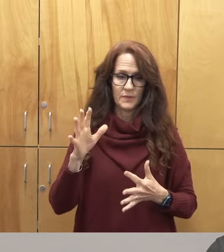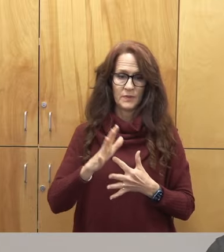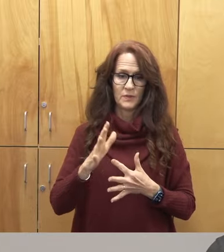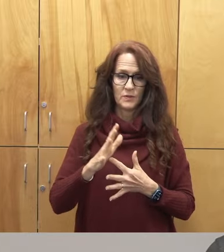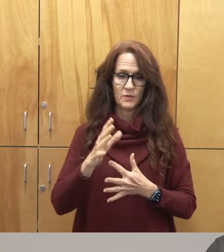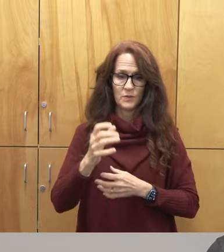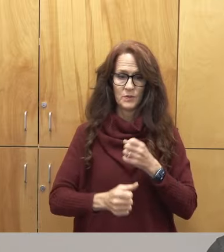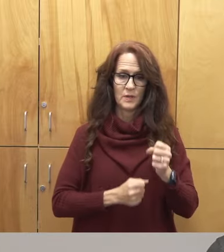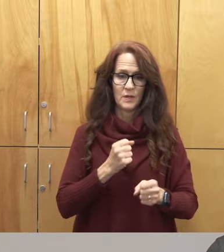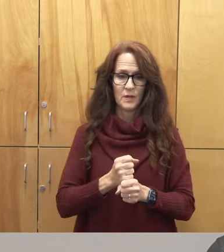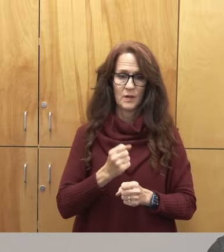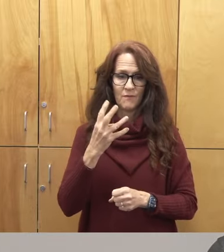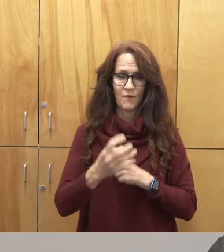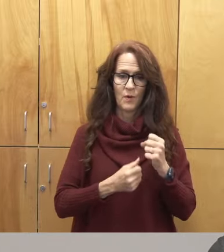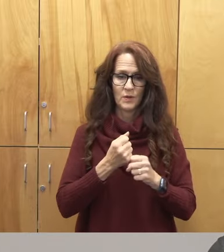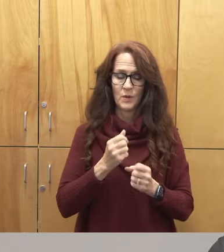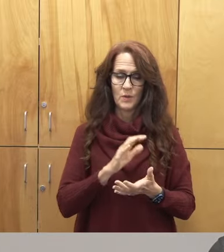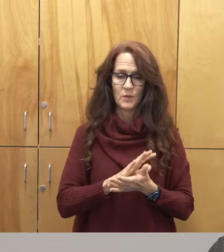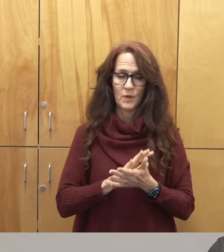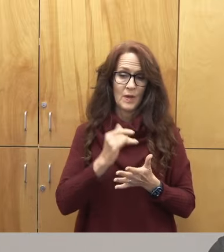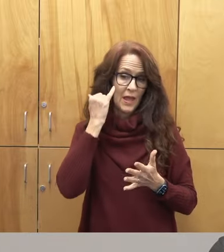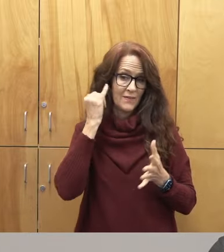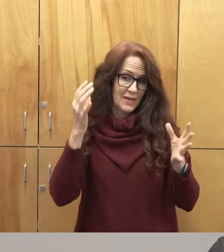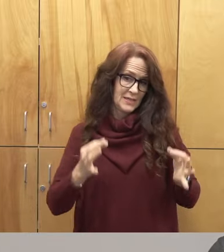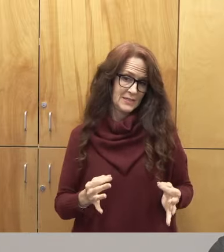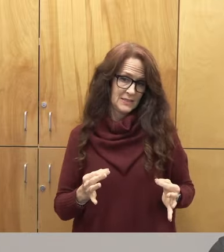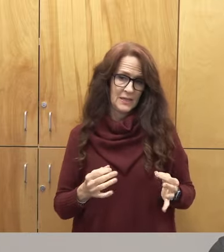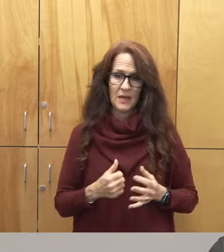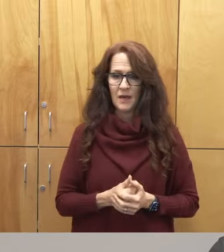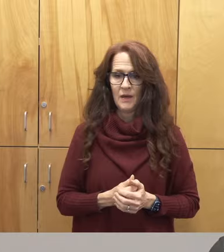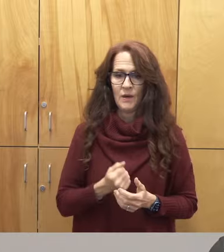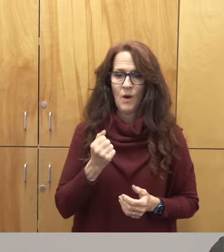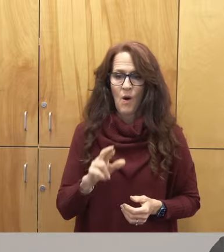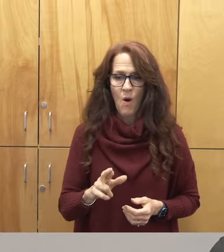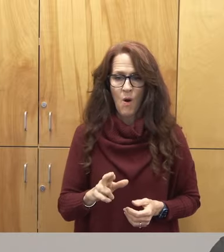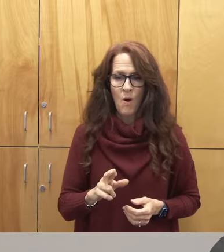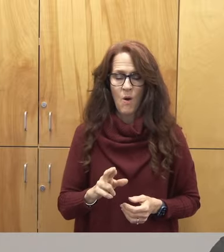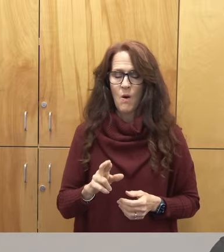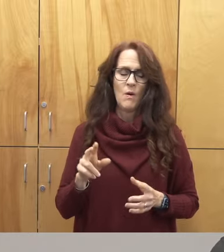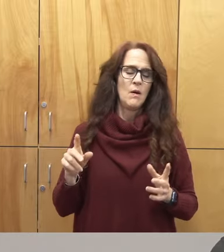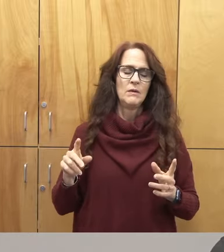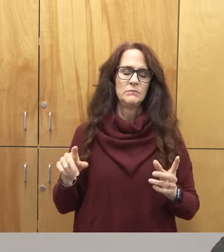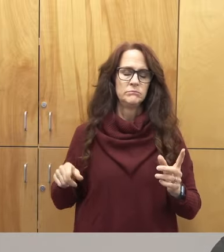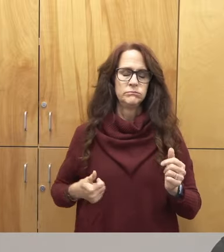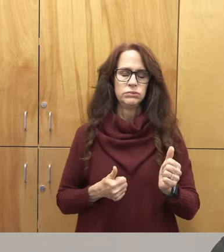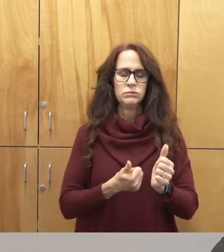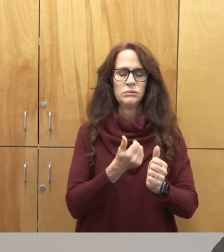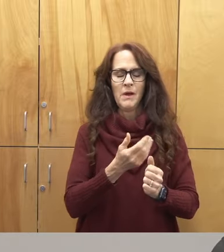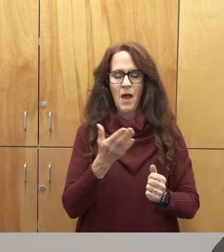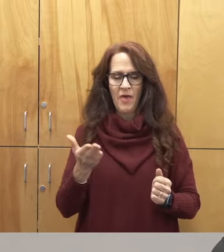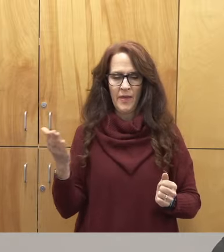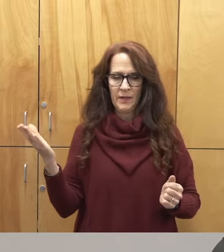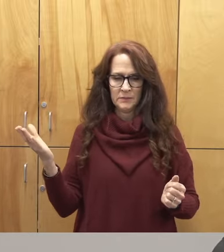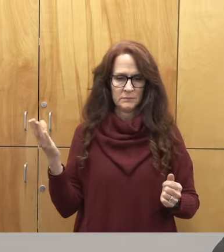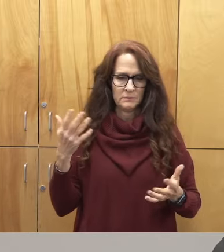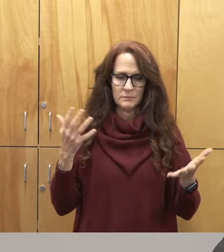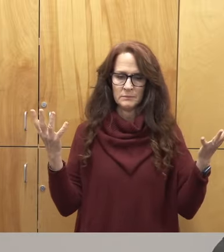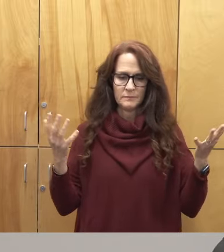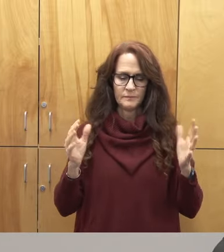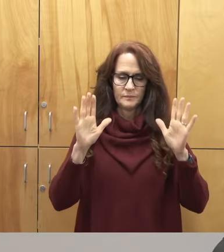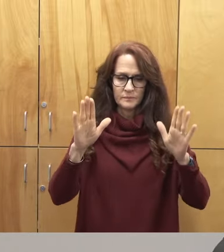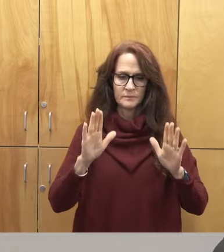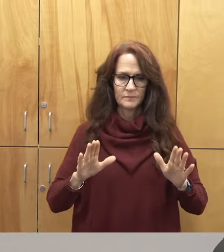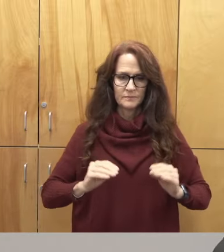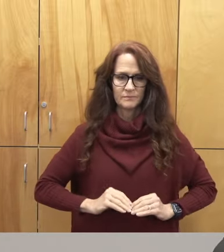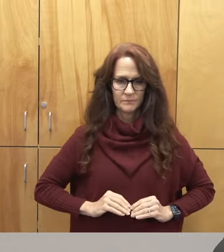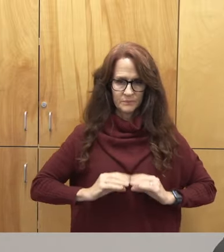year at a four-year school if they choose, or pursue something else. It's an incredible